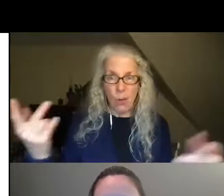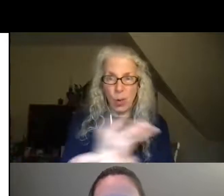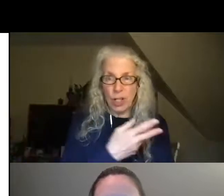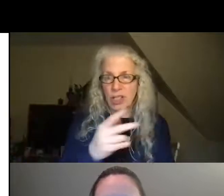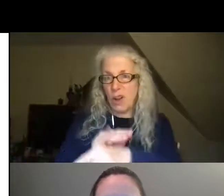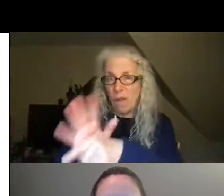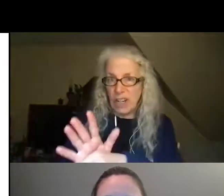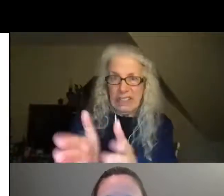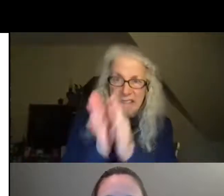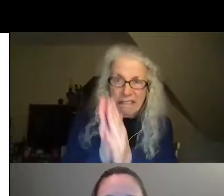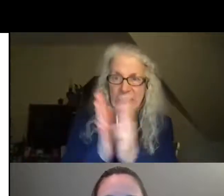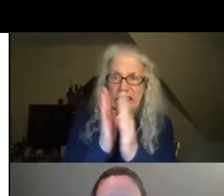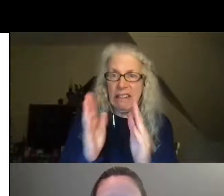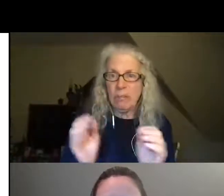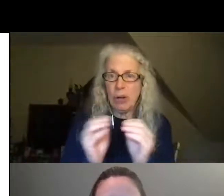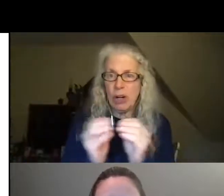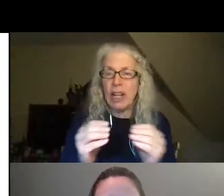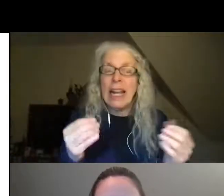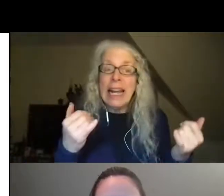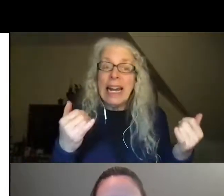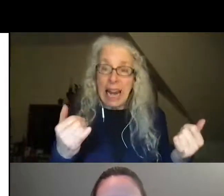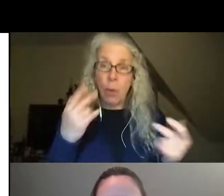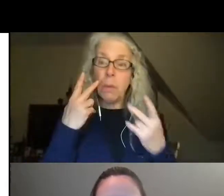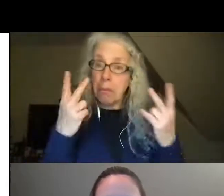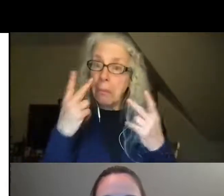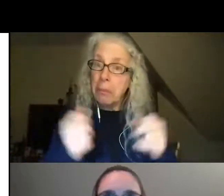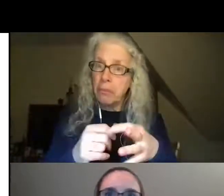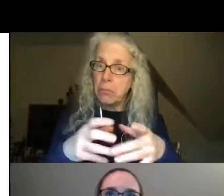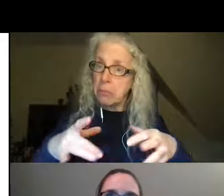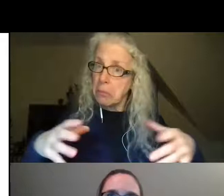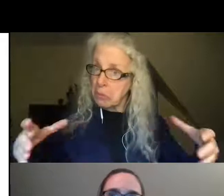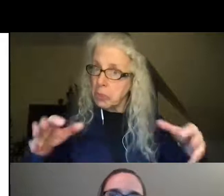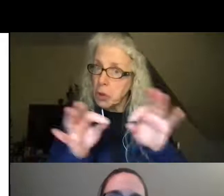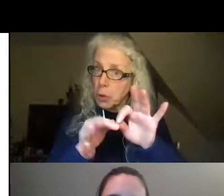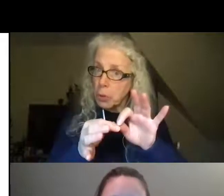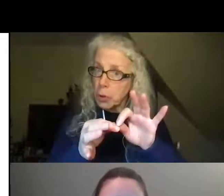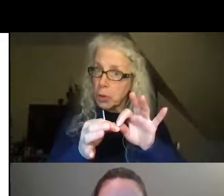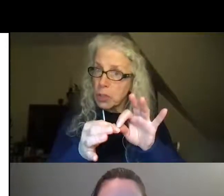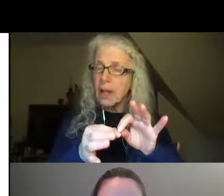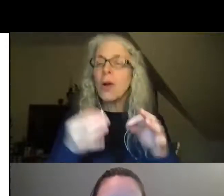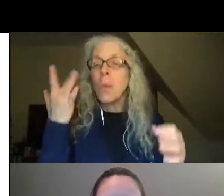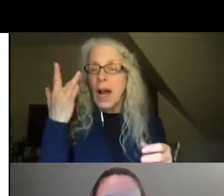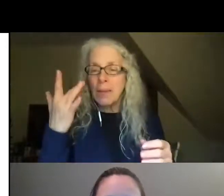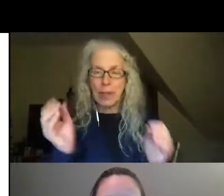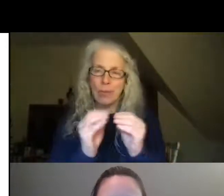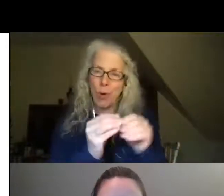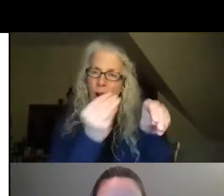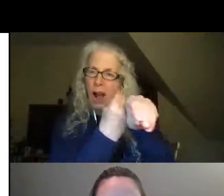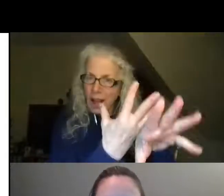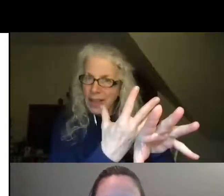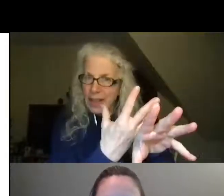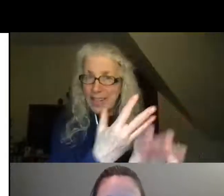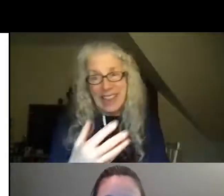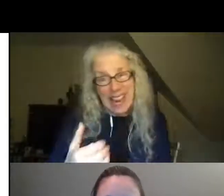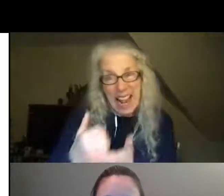COVID. It's starting to get better. We're starting to have more, a lot of things are going to online. So that's been helping,